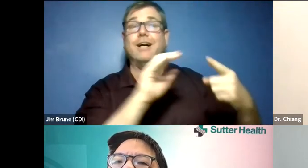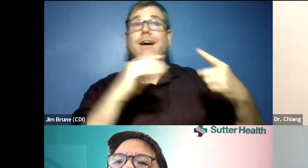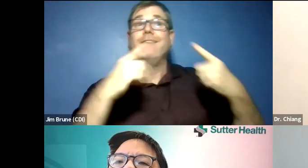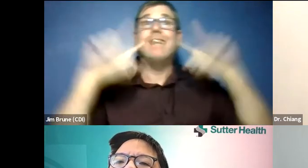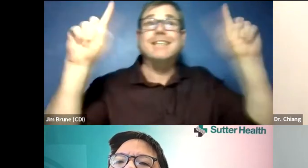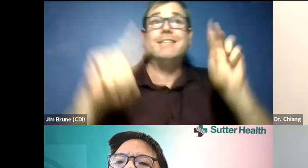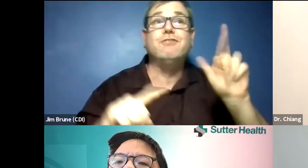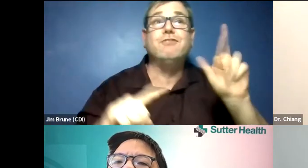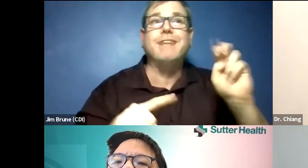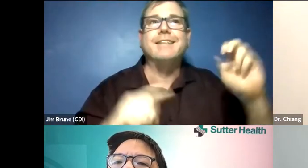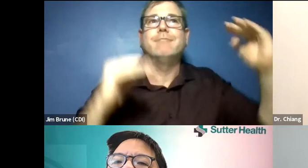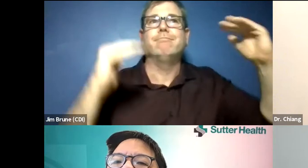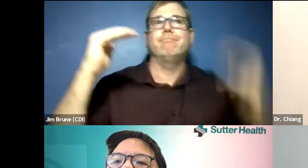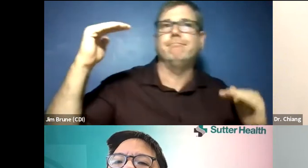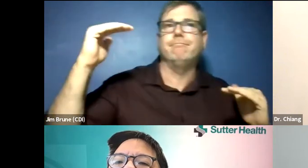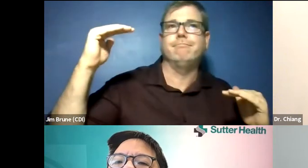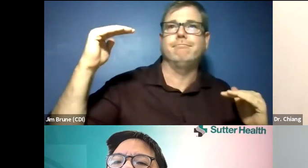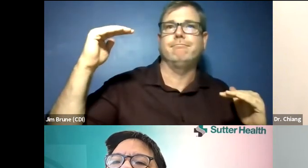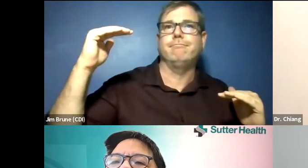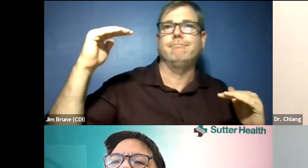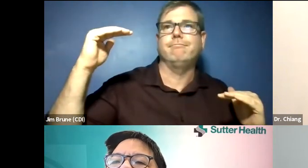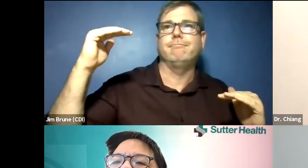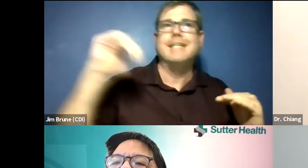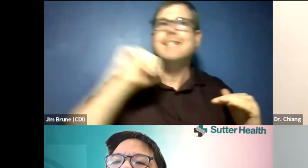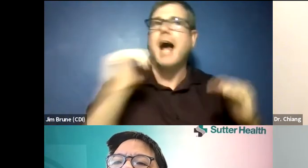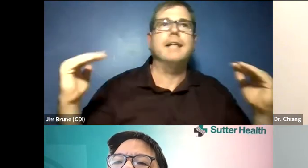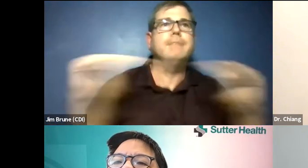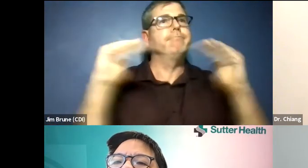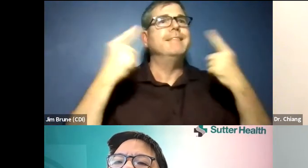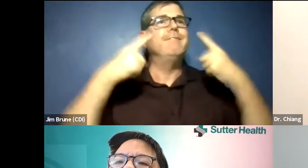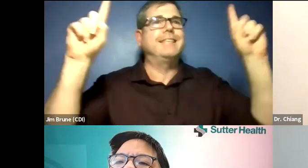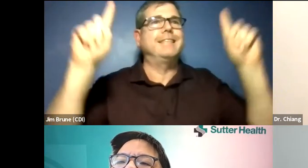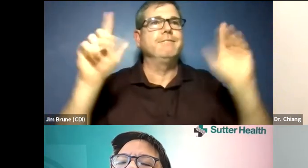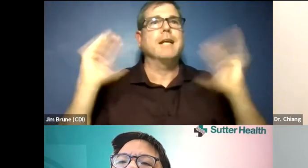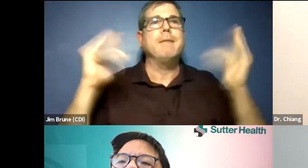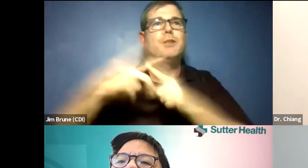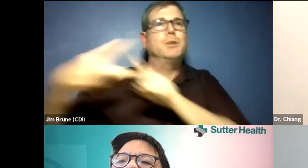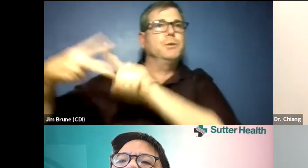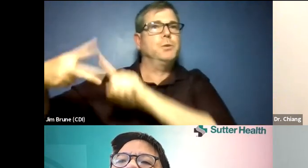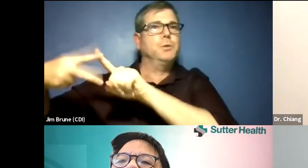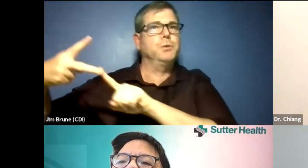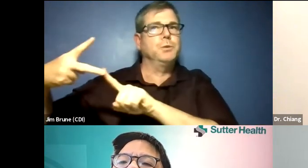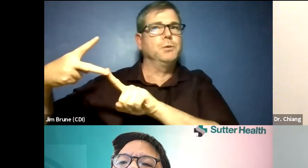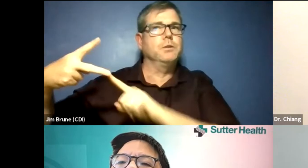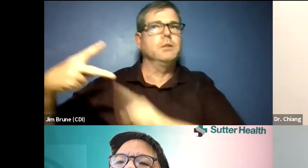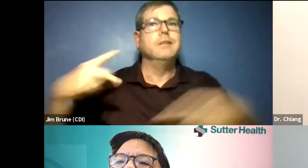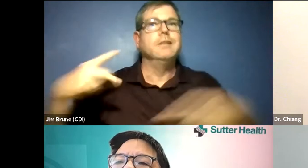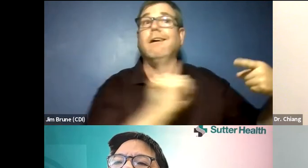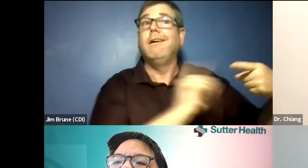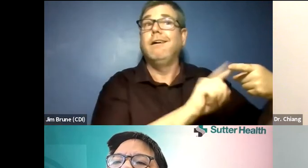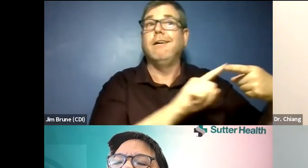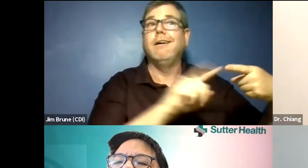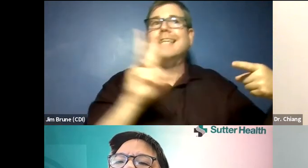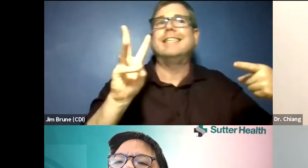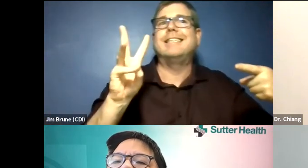Pfizer vaccines. So what I heard was about 60 to 65%, and I don't know if you've heard anything